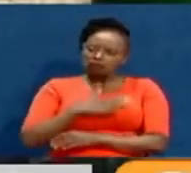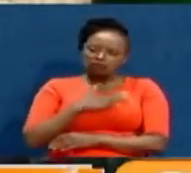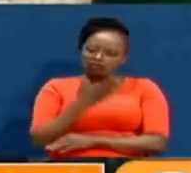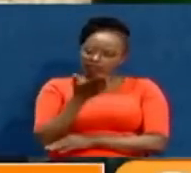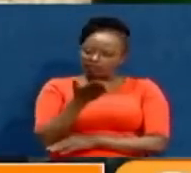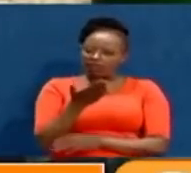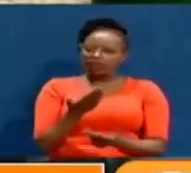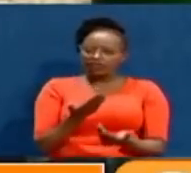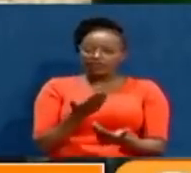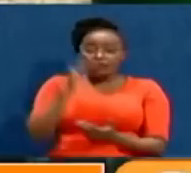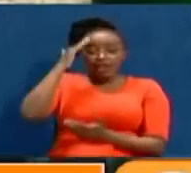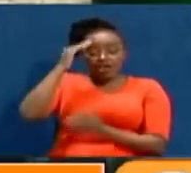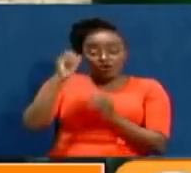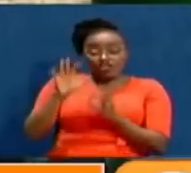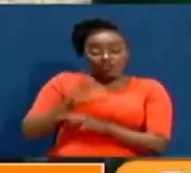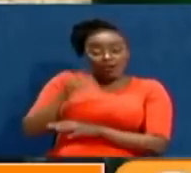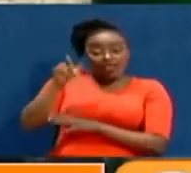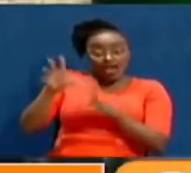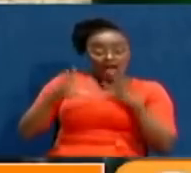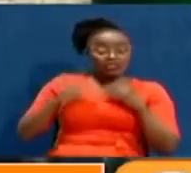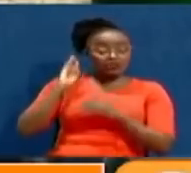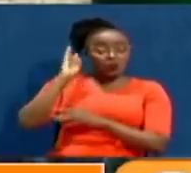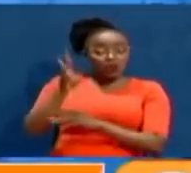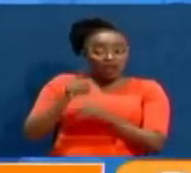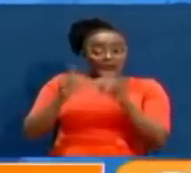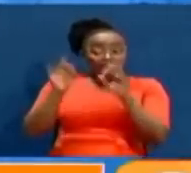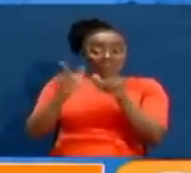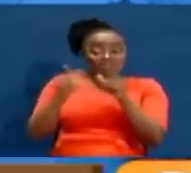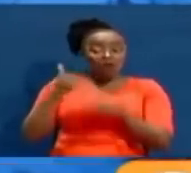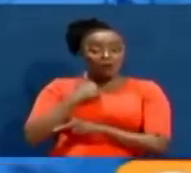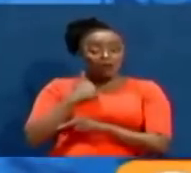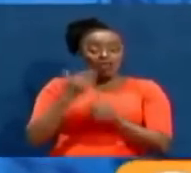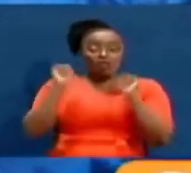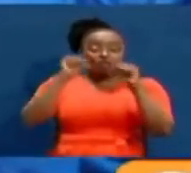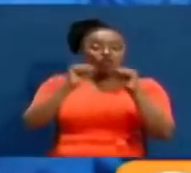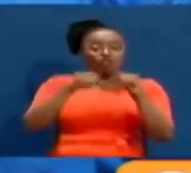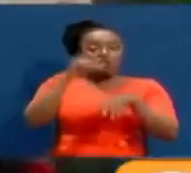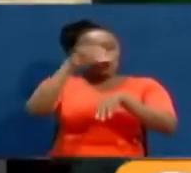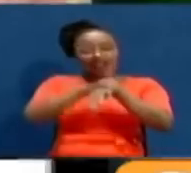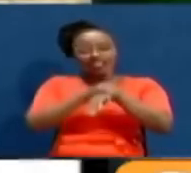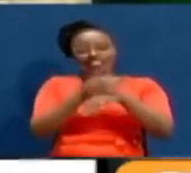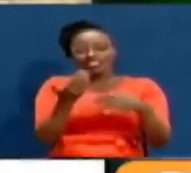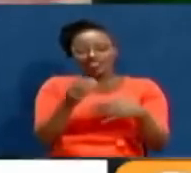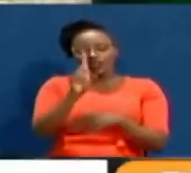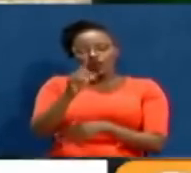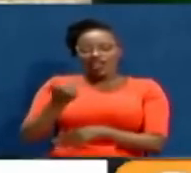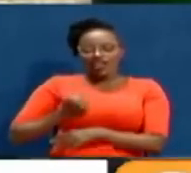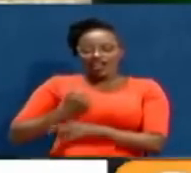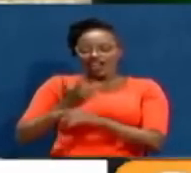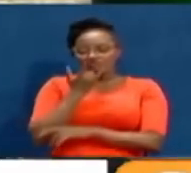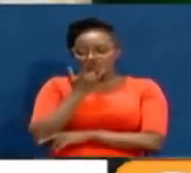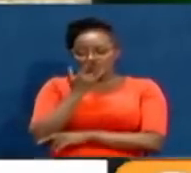jameni. Sijui kama mama nyumbani ataniruhusu, akiniruhusu labda naweza kupata mtu wa